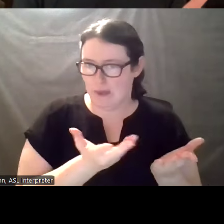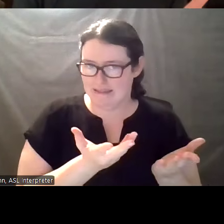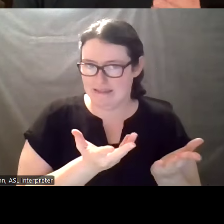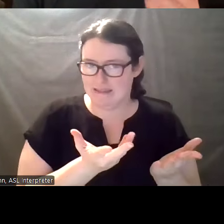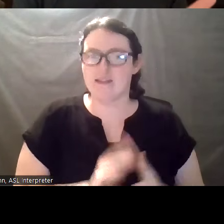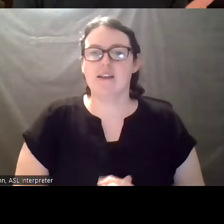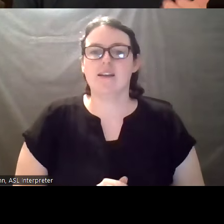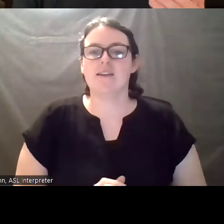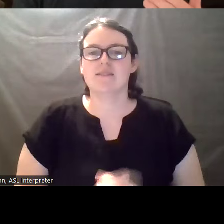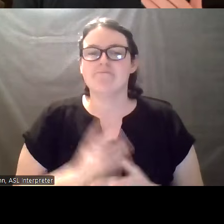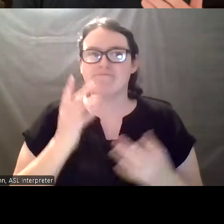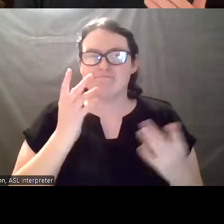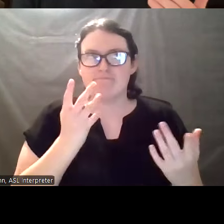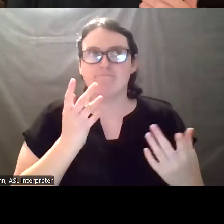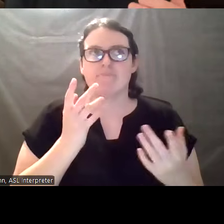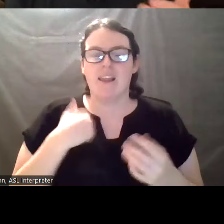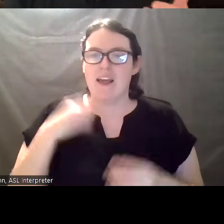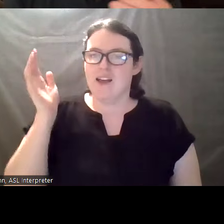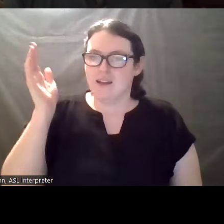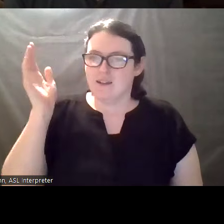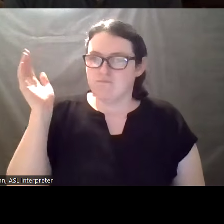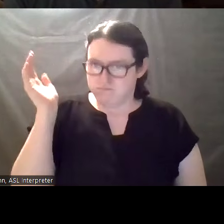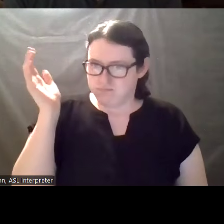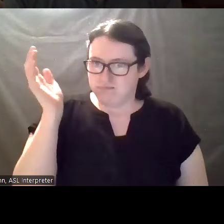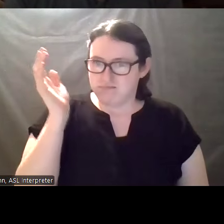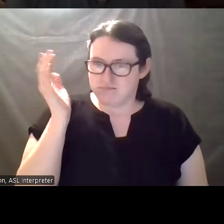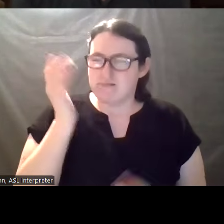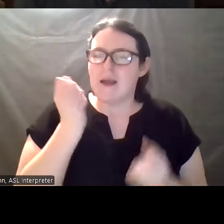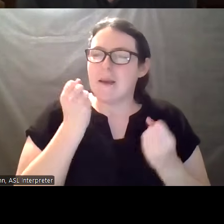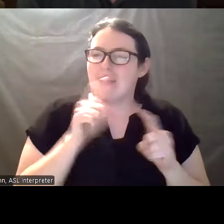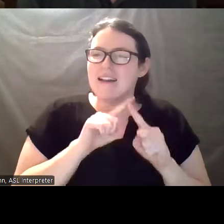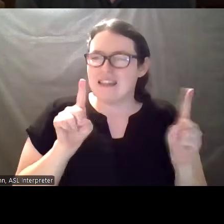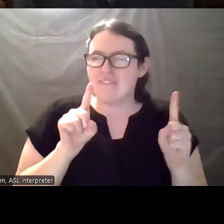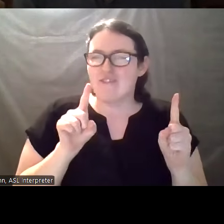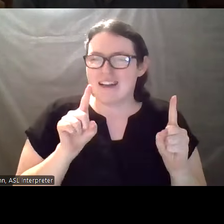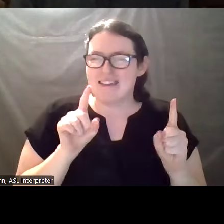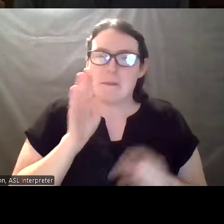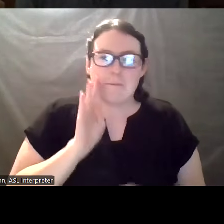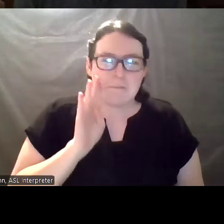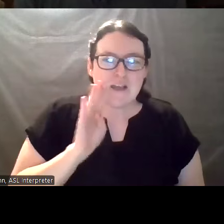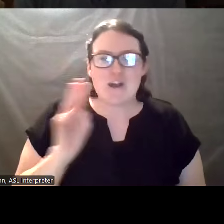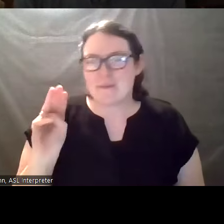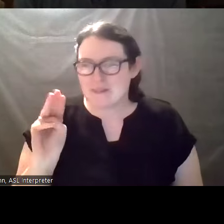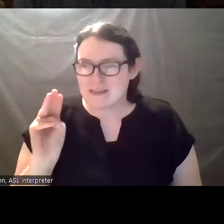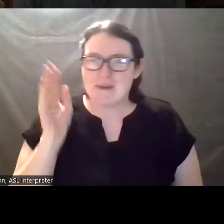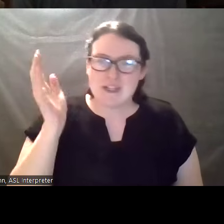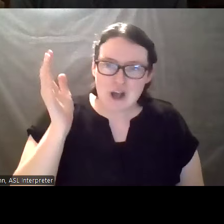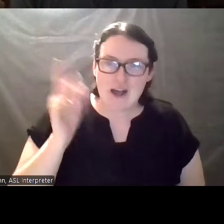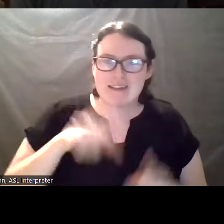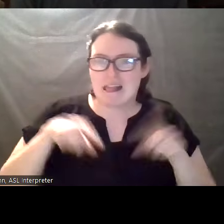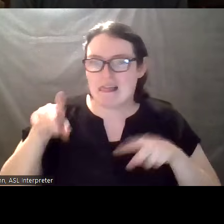I've given a lot of different talks over the years about beer in Mesopotamia to all different kinds of